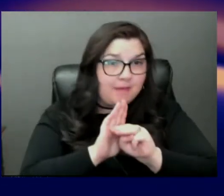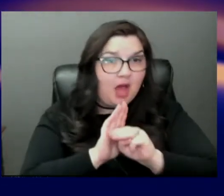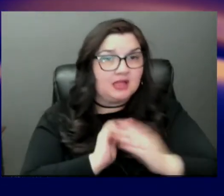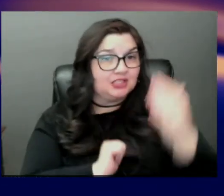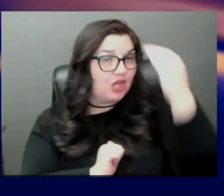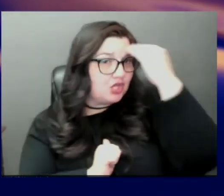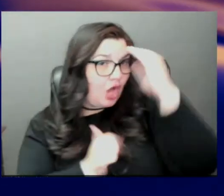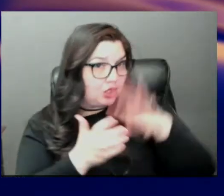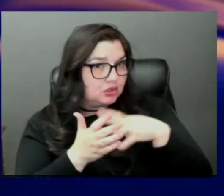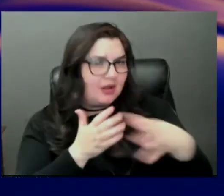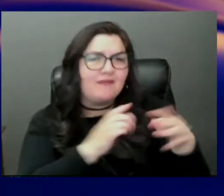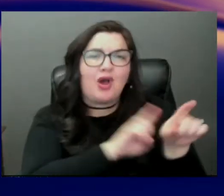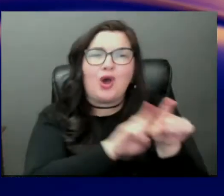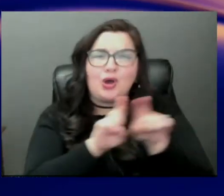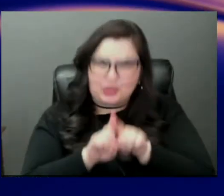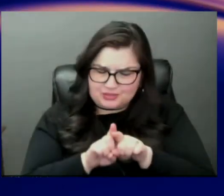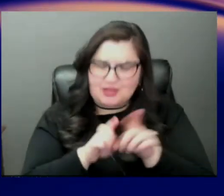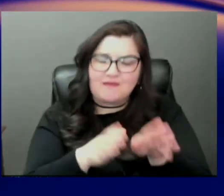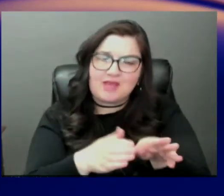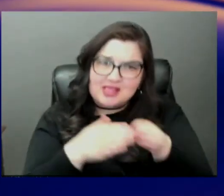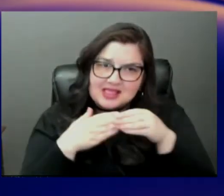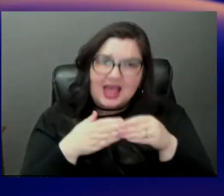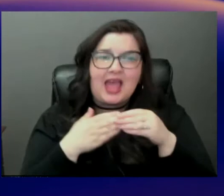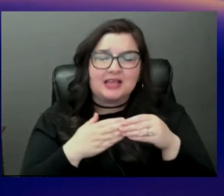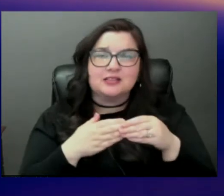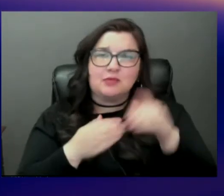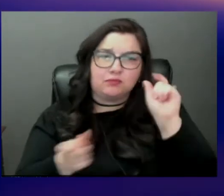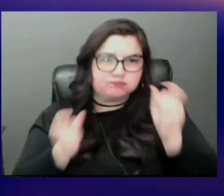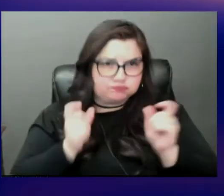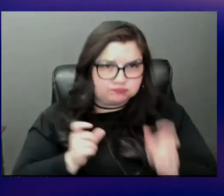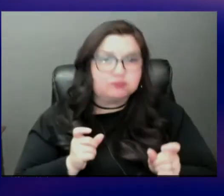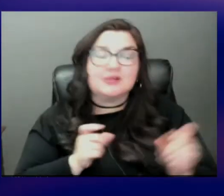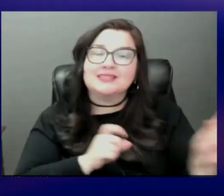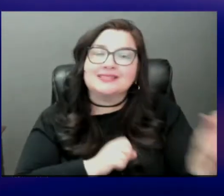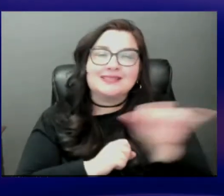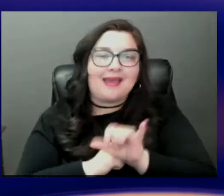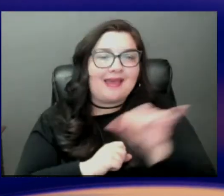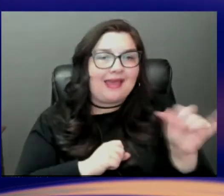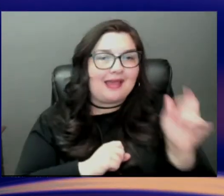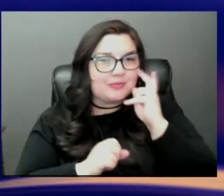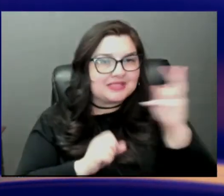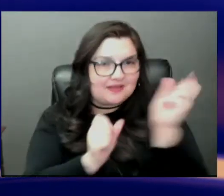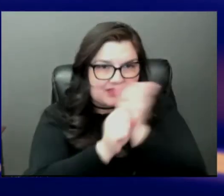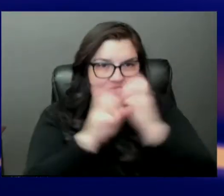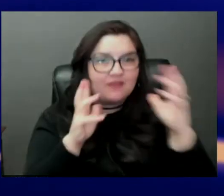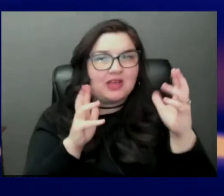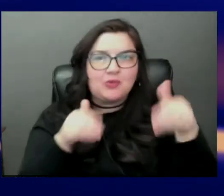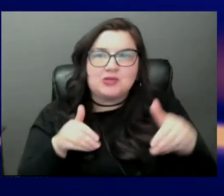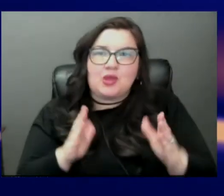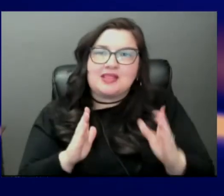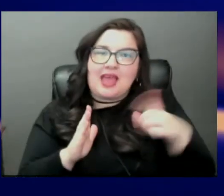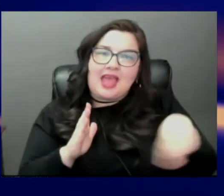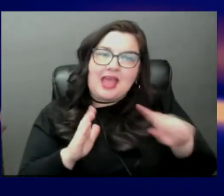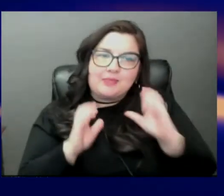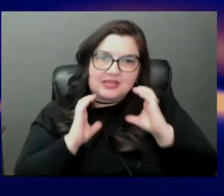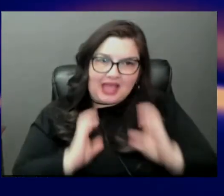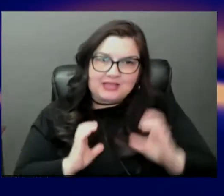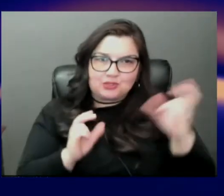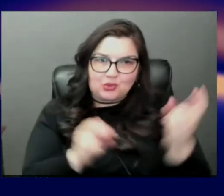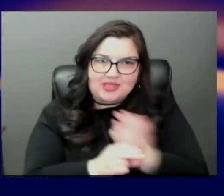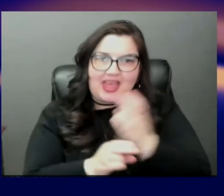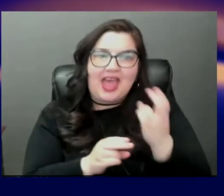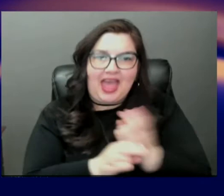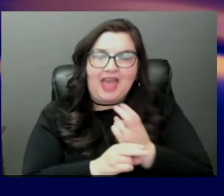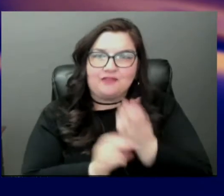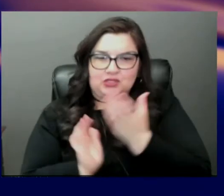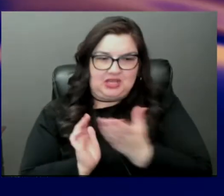very flexible. Same thing with visualization. We wanted to enable customers to leverage things that they have